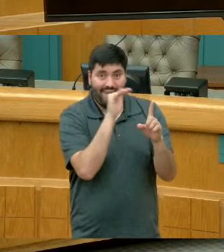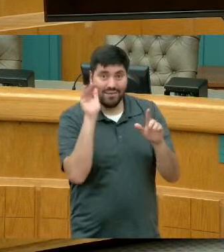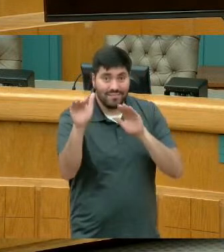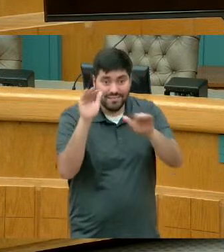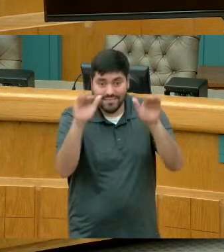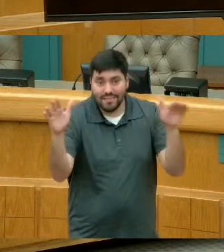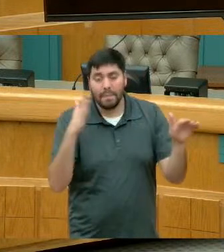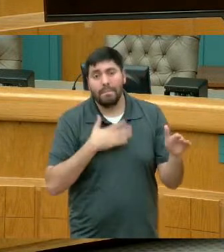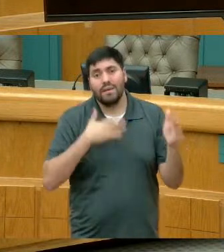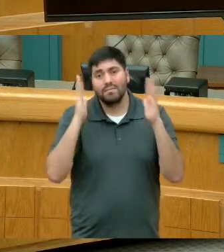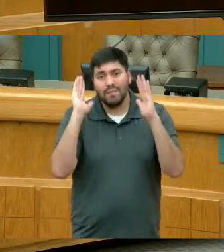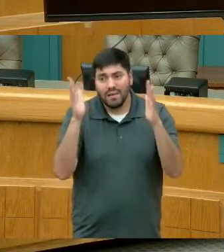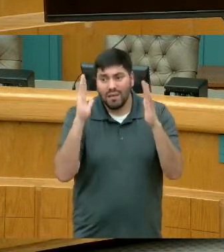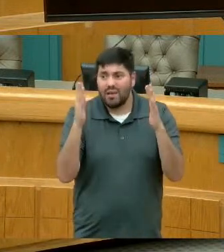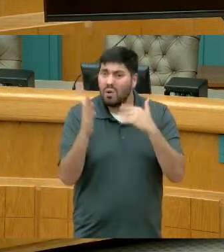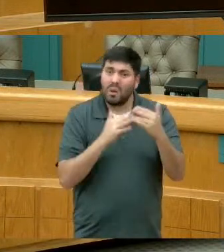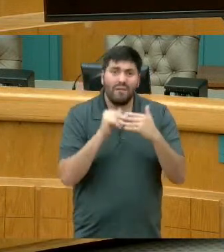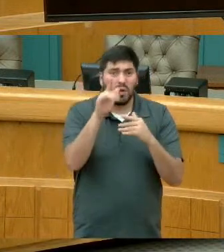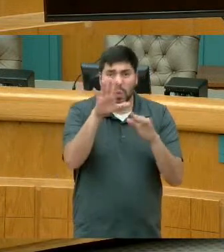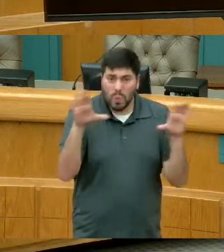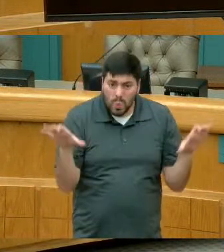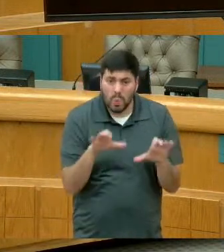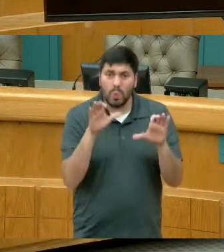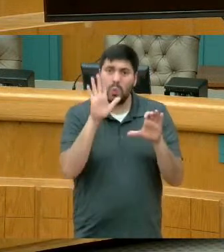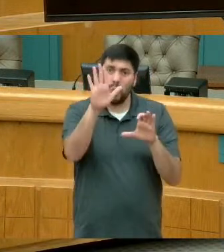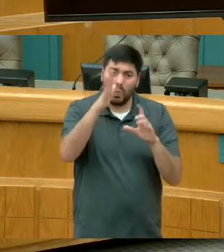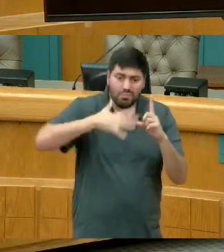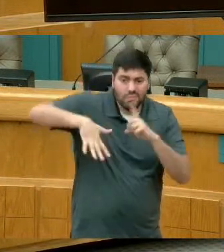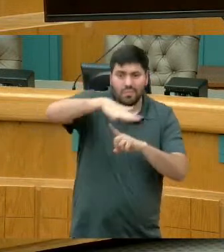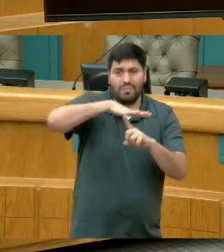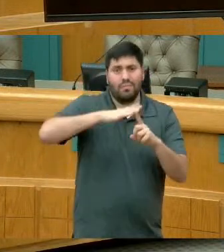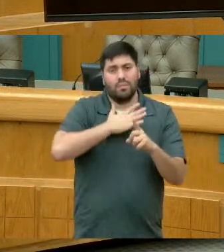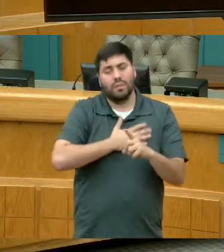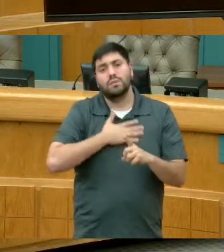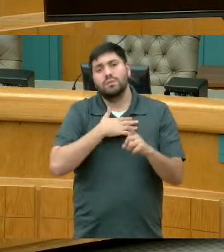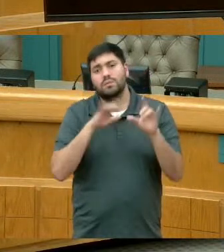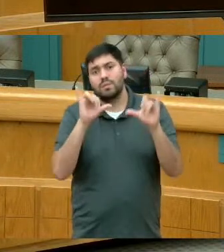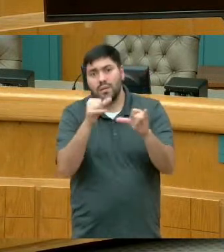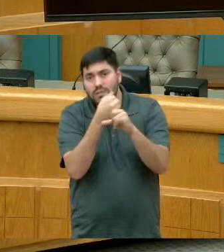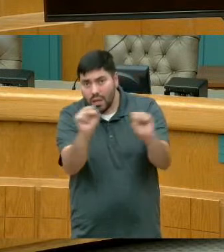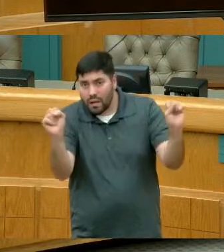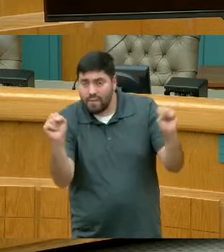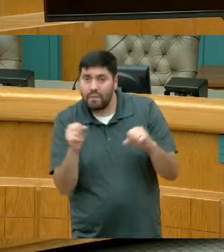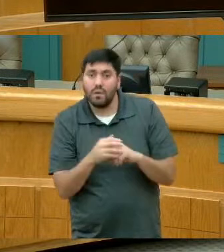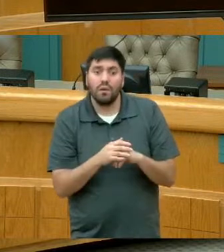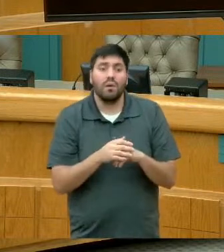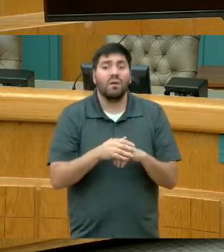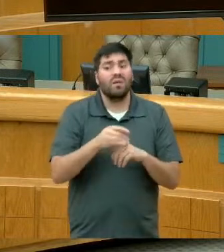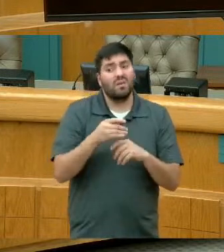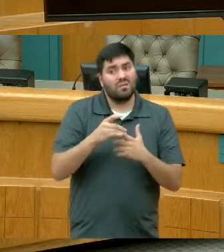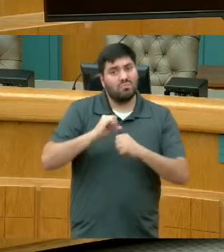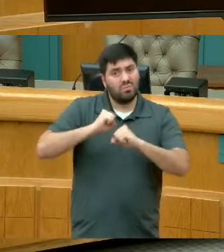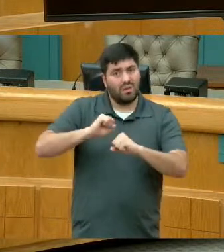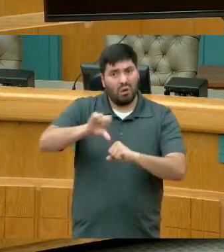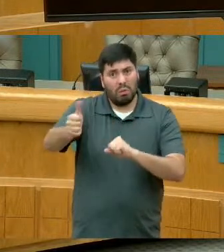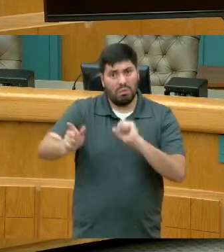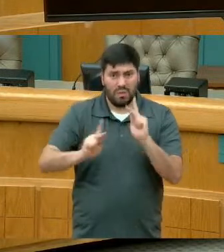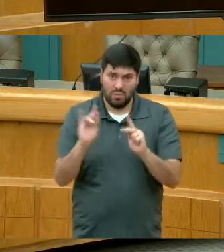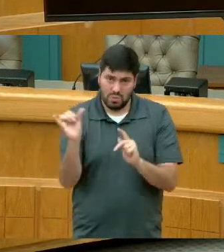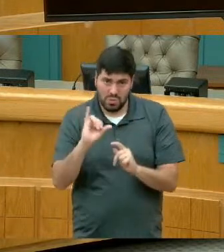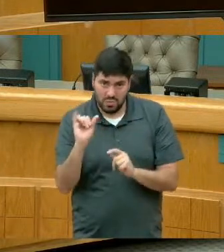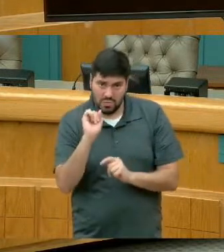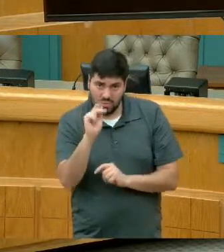to pay attention to all that you do in your surroundings. Keep yourself safe and keep others safe. So,